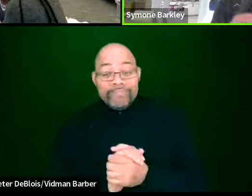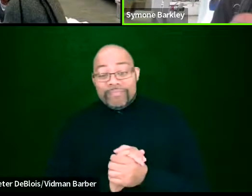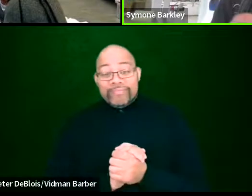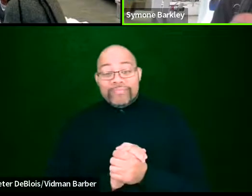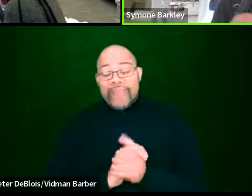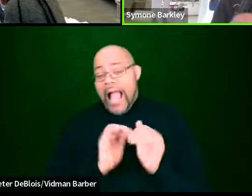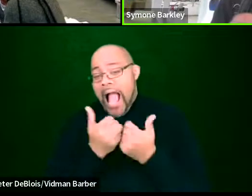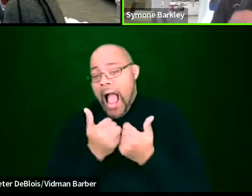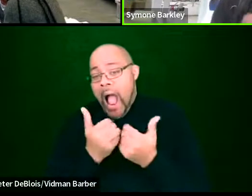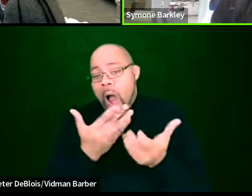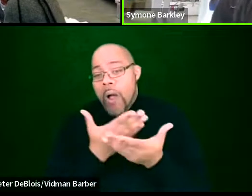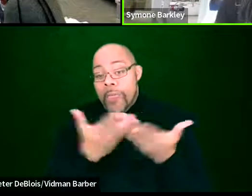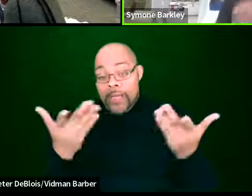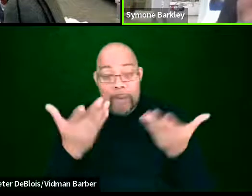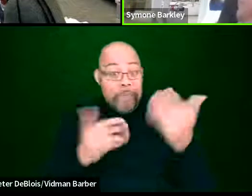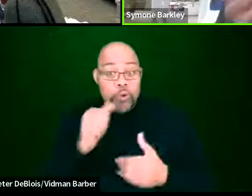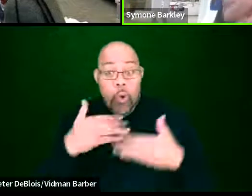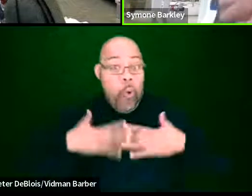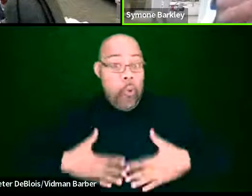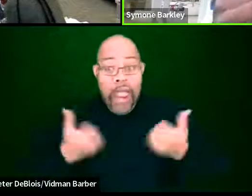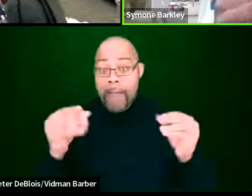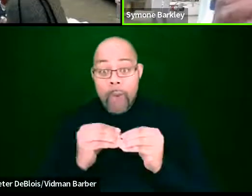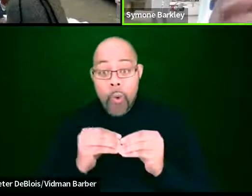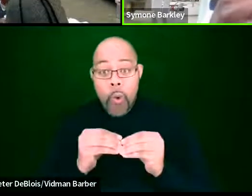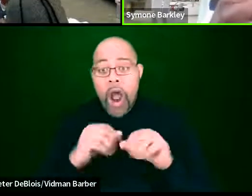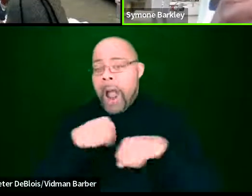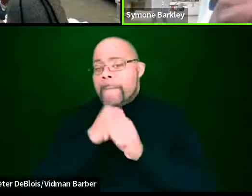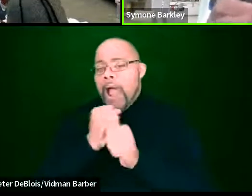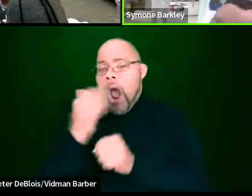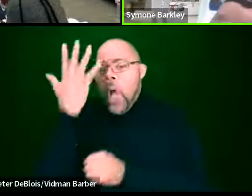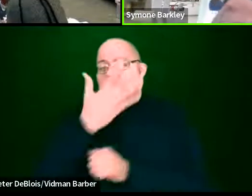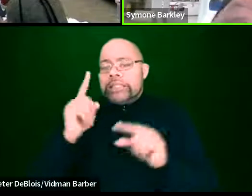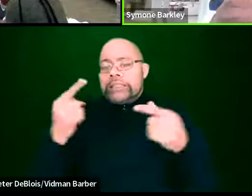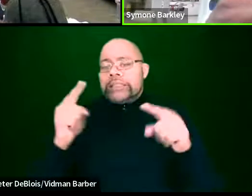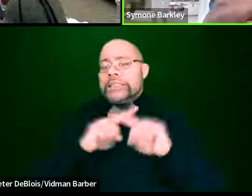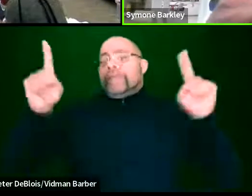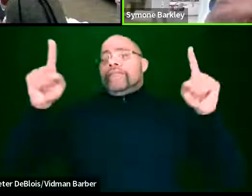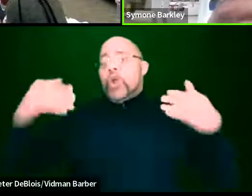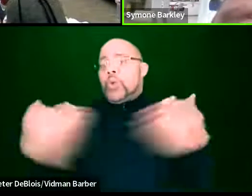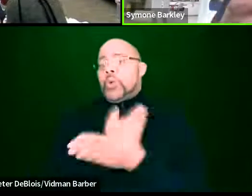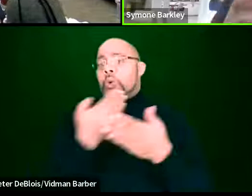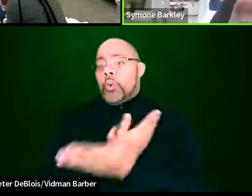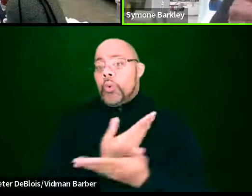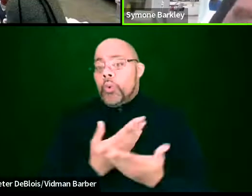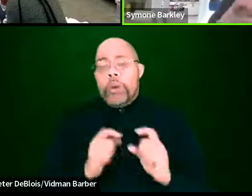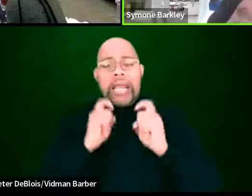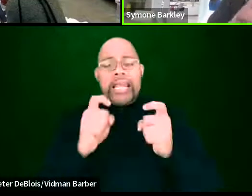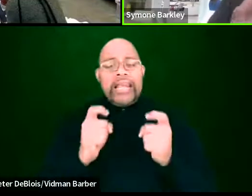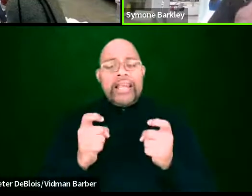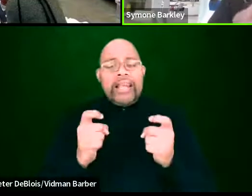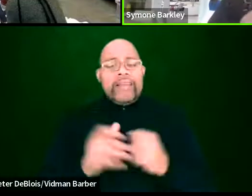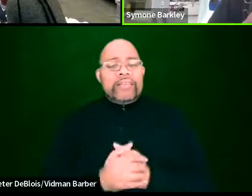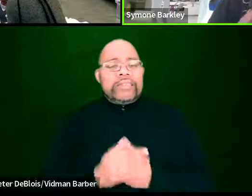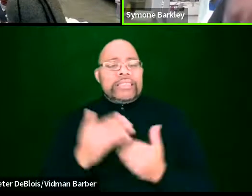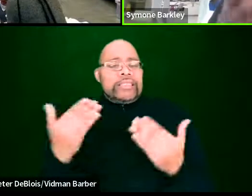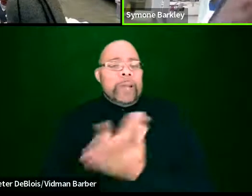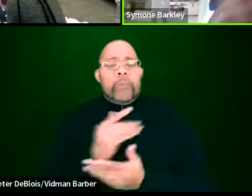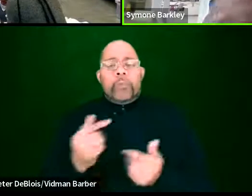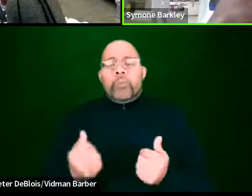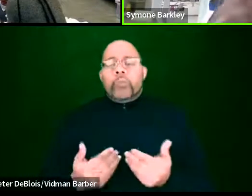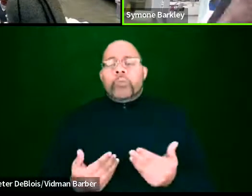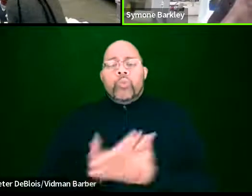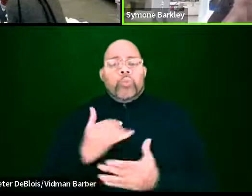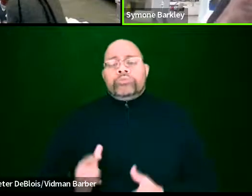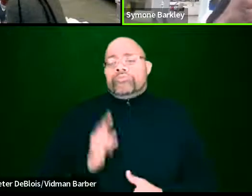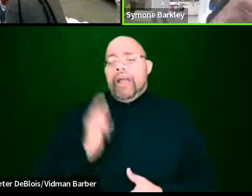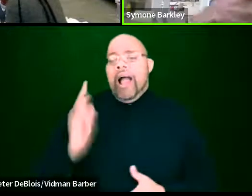how to take things that you maybe don't wear anymore and how to make them look like something new, how to give them some pizzazz,